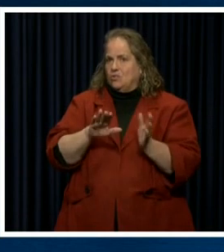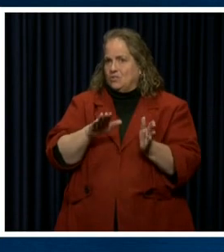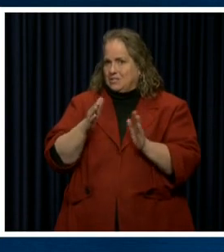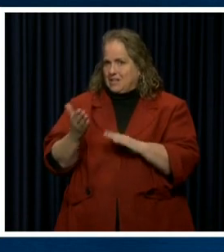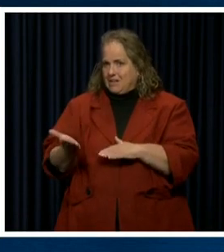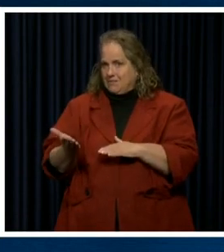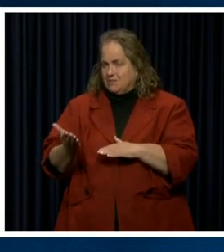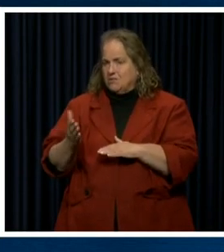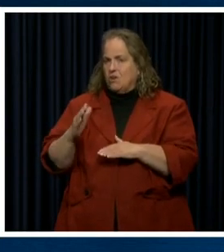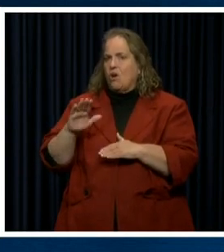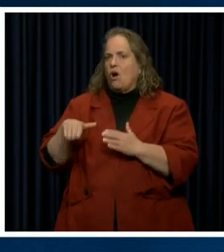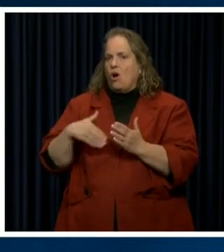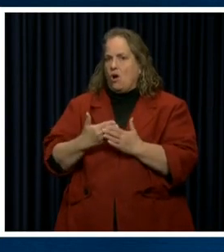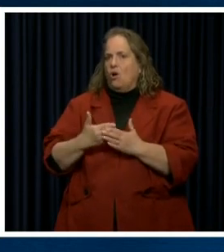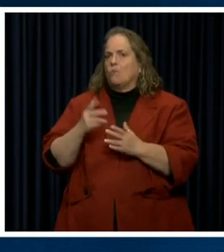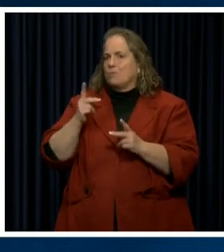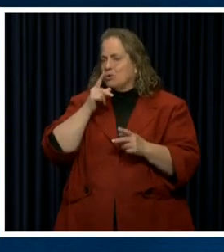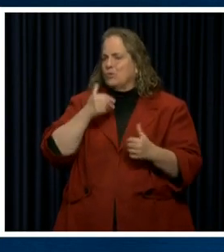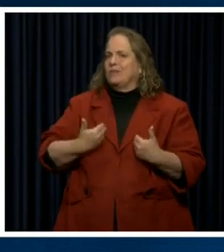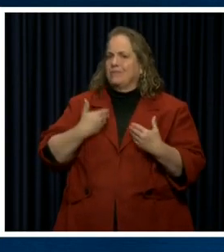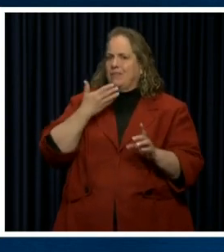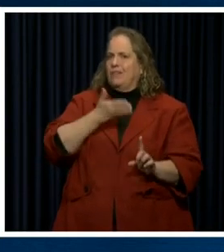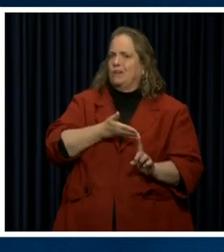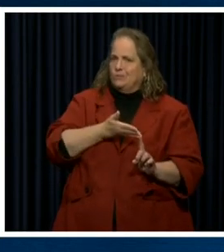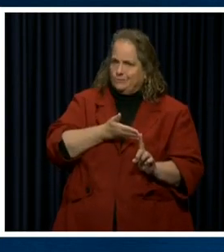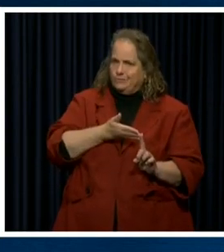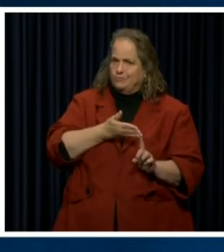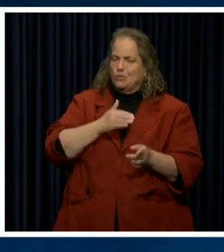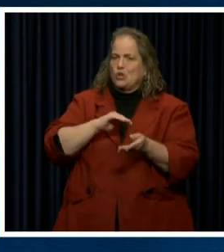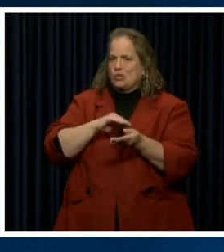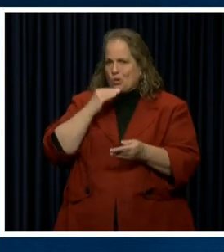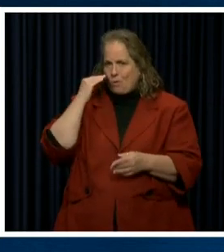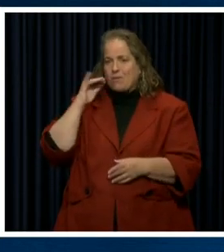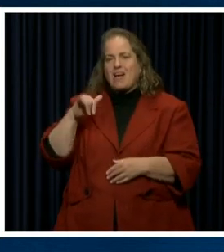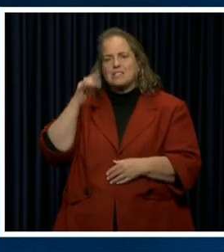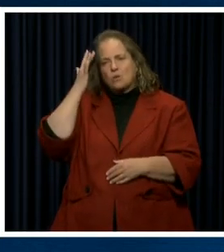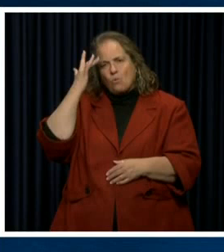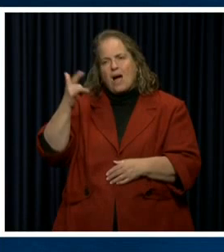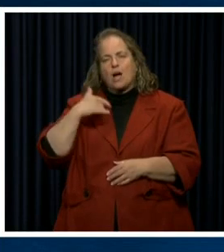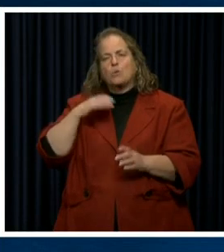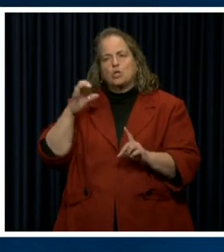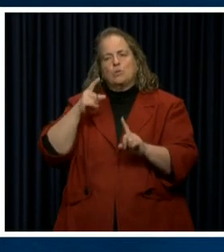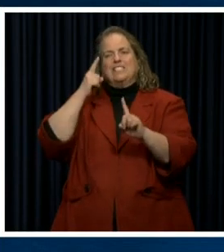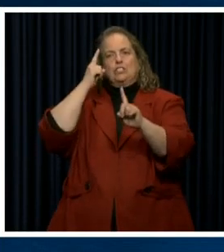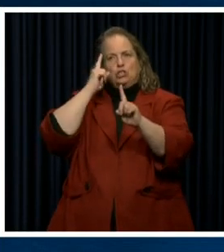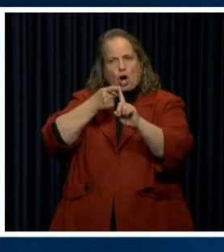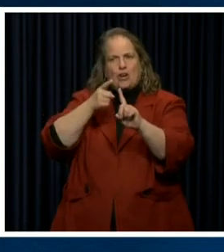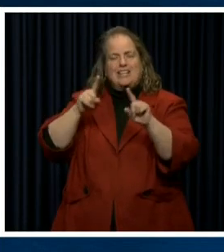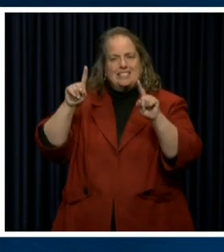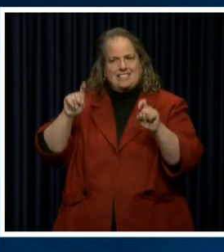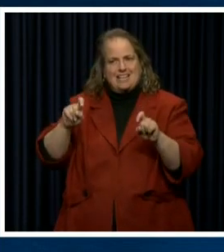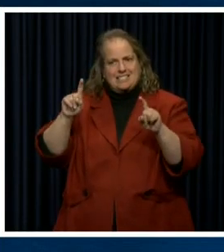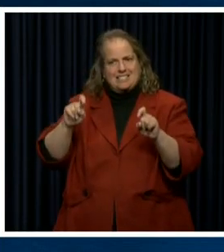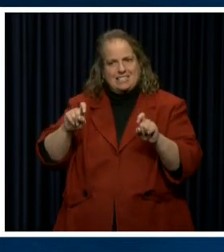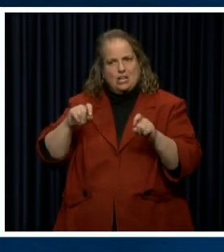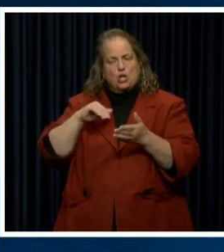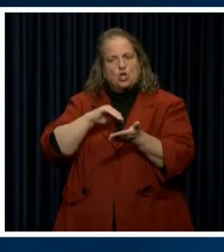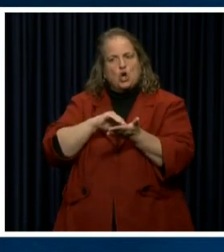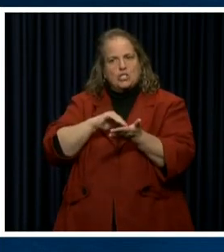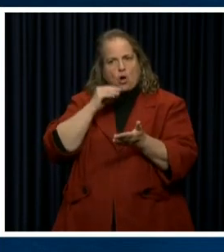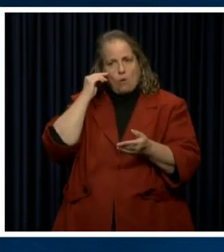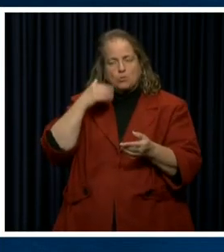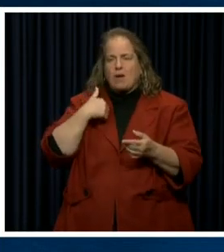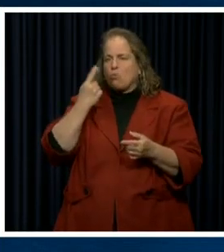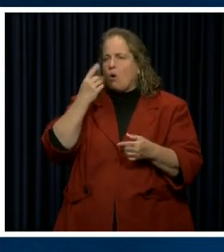that are all residents. This is why we are doing the very targeted testing that we are. I believe that we have one of the